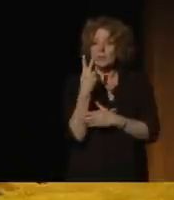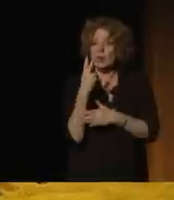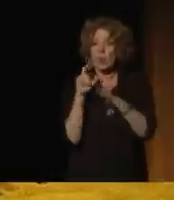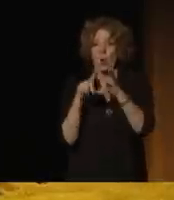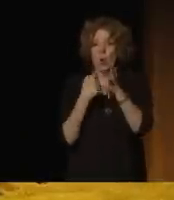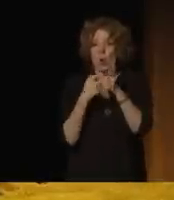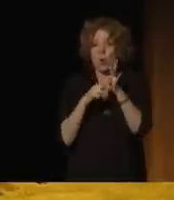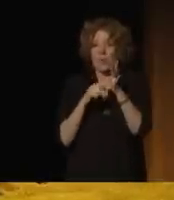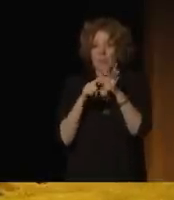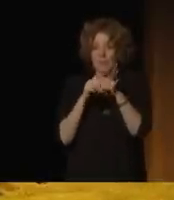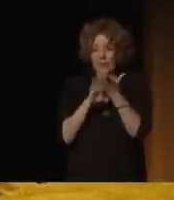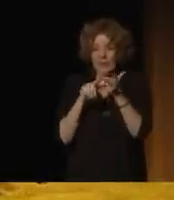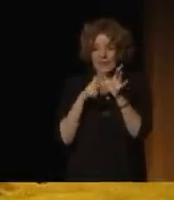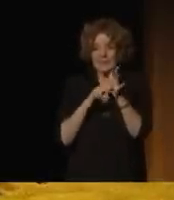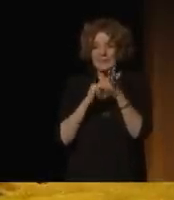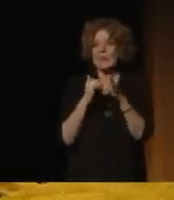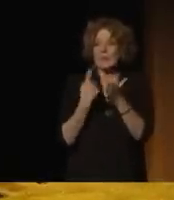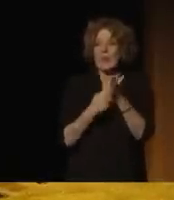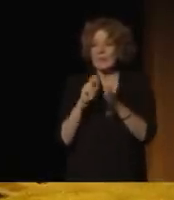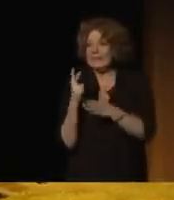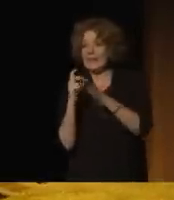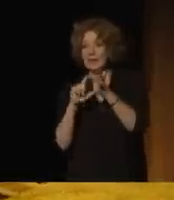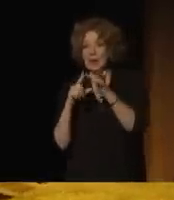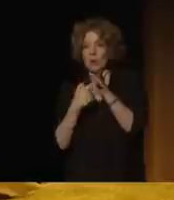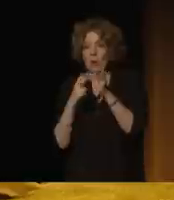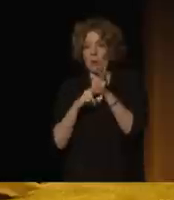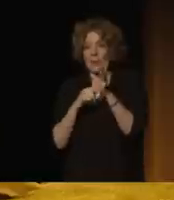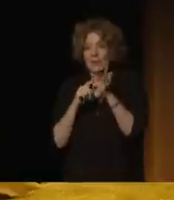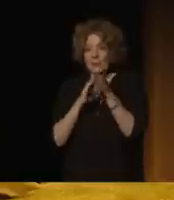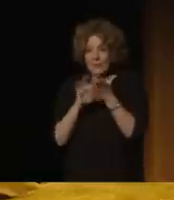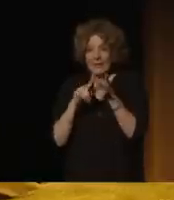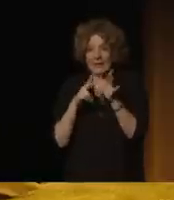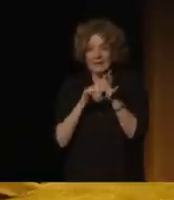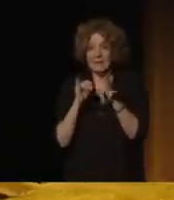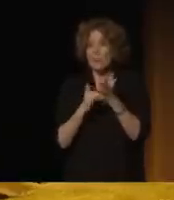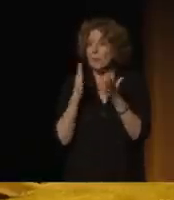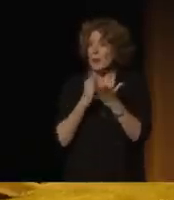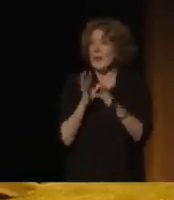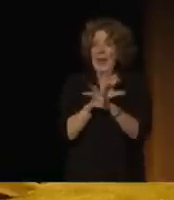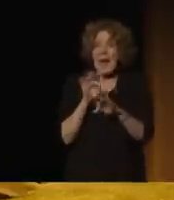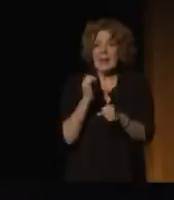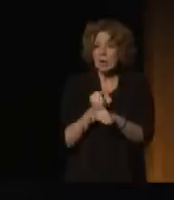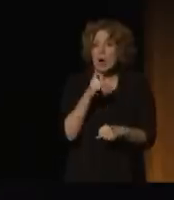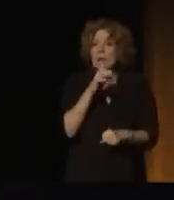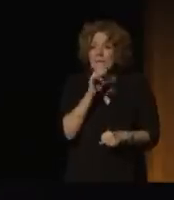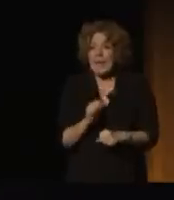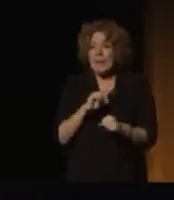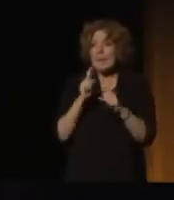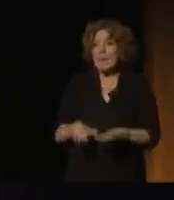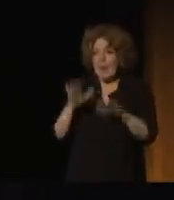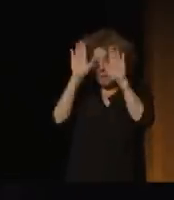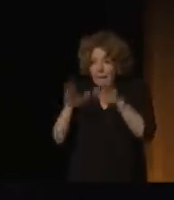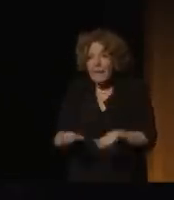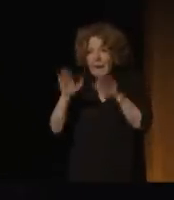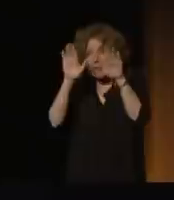He doesn't have a clue what scripture actually means. He's the most ungodly man I've ever seen, and they love him.